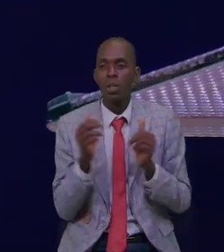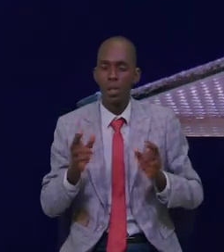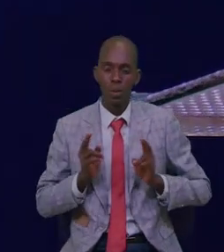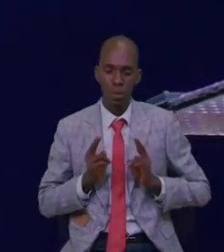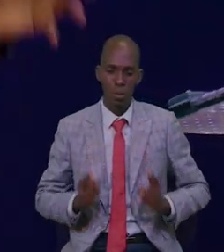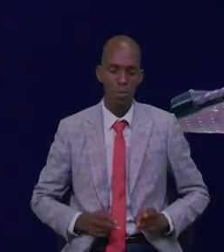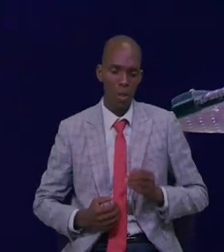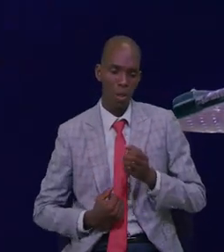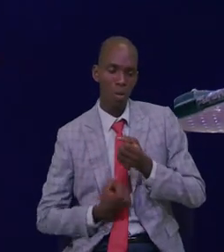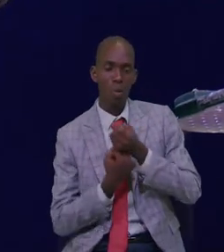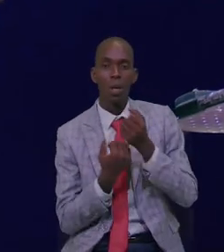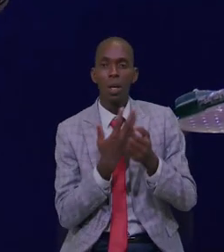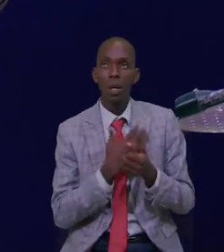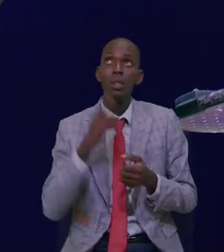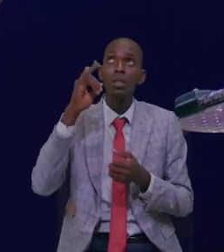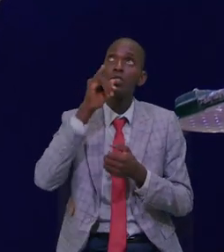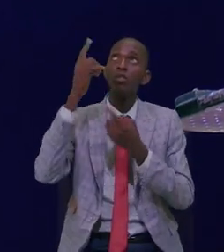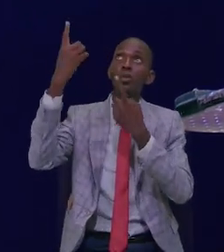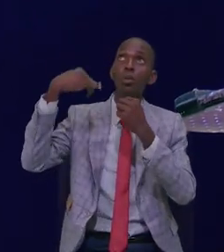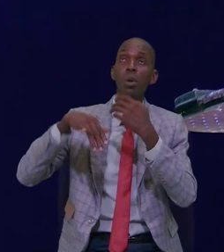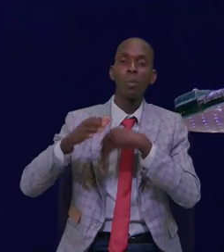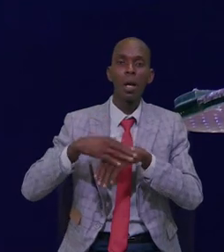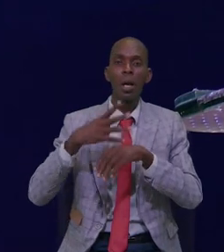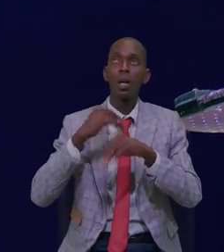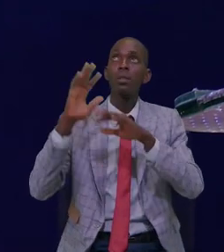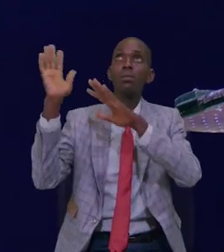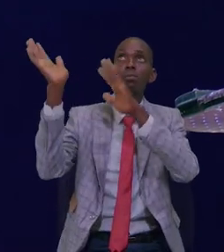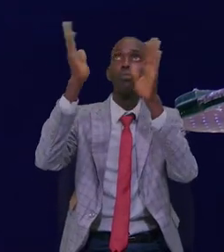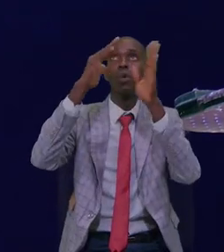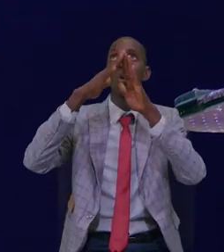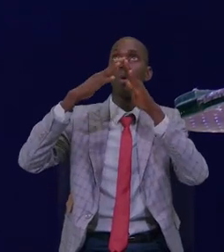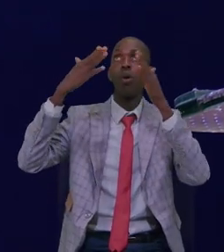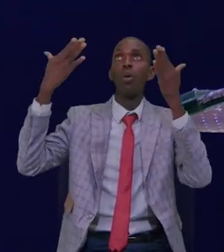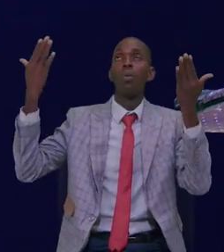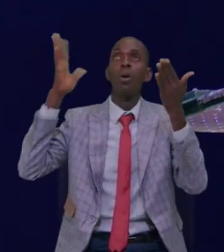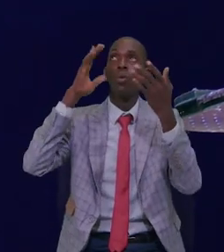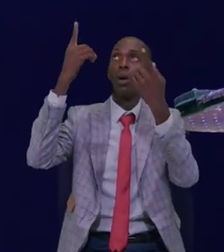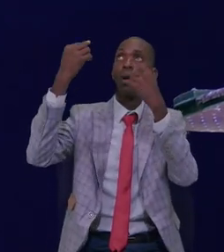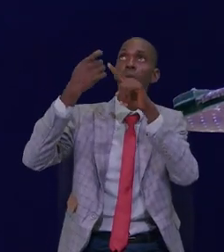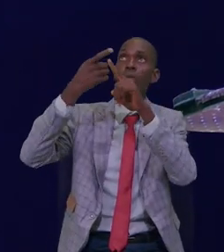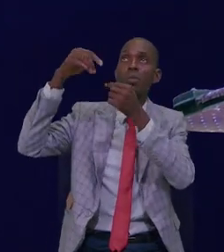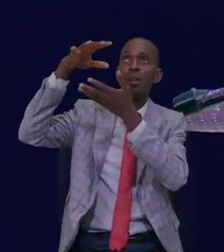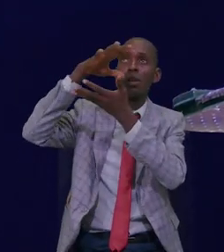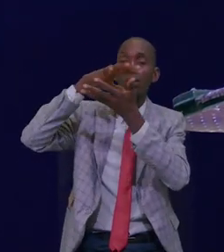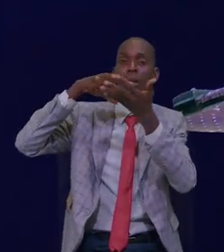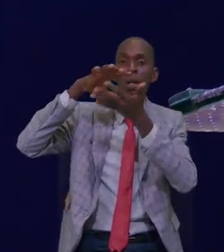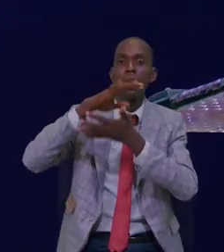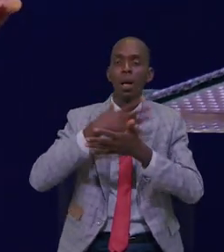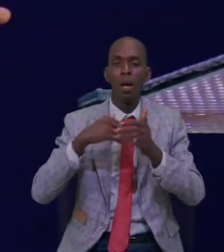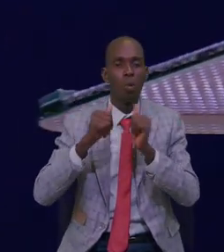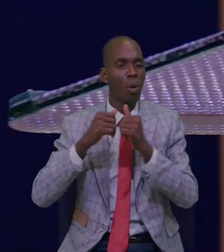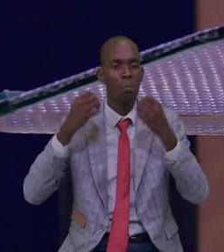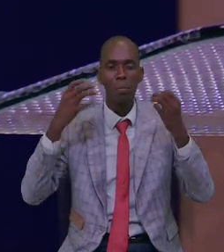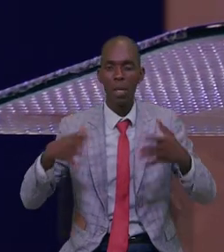coming back again. The skies will open. And then he will come with the clouds and with myriad of